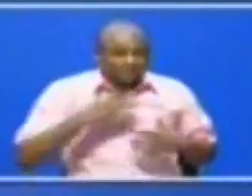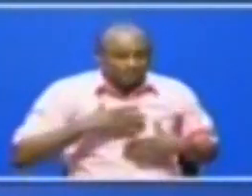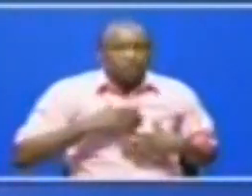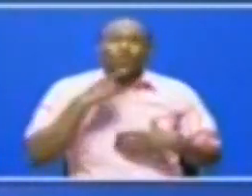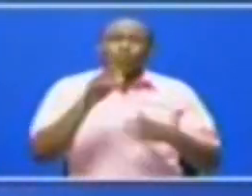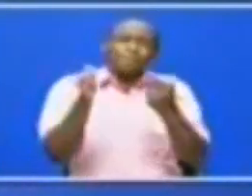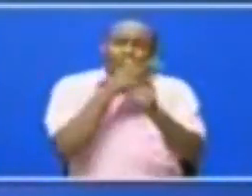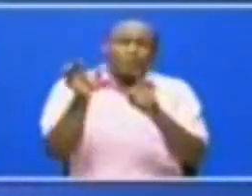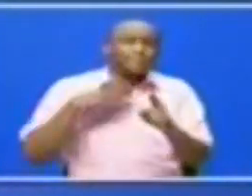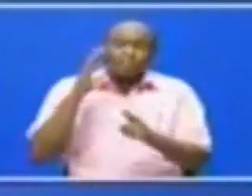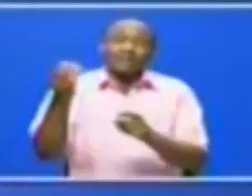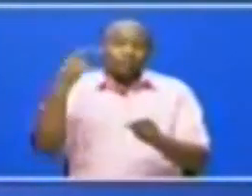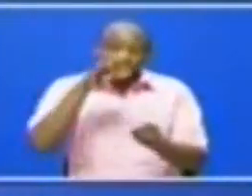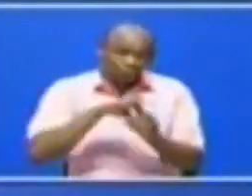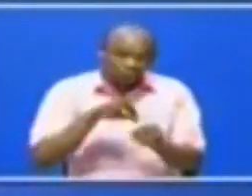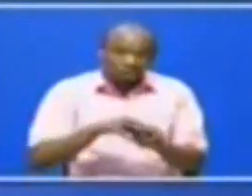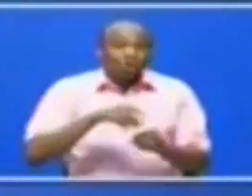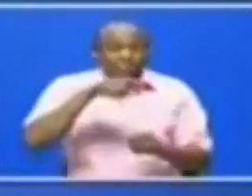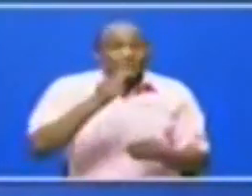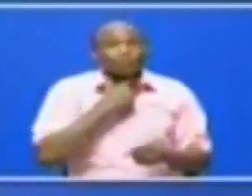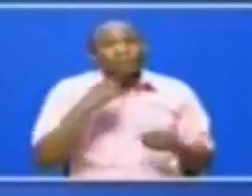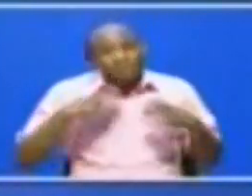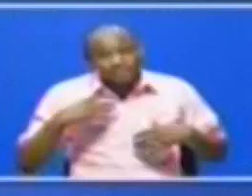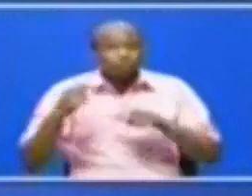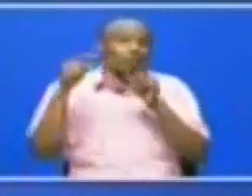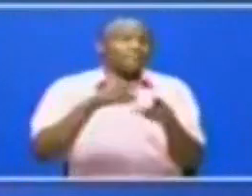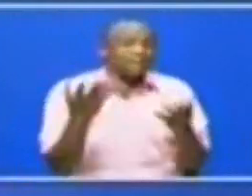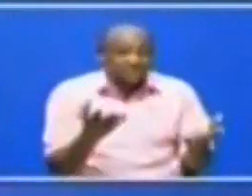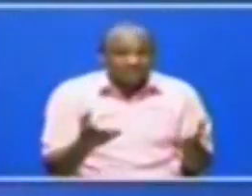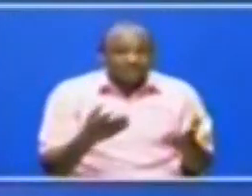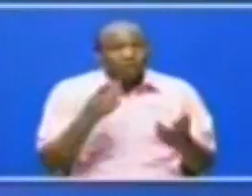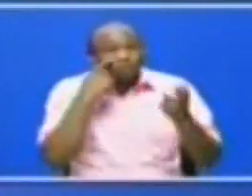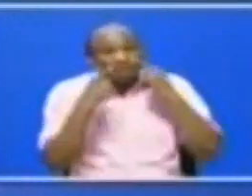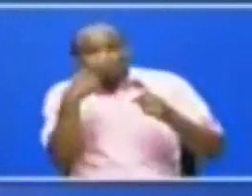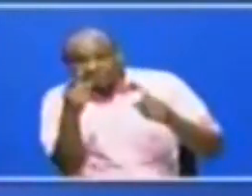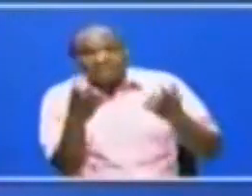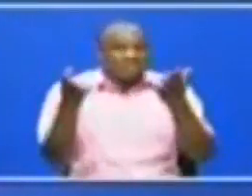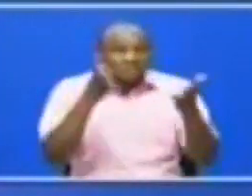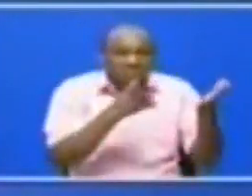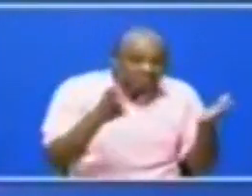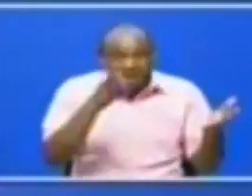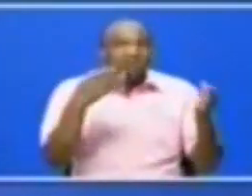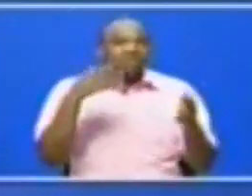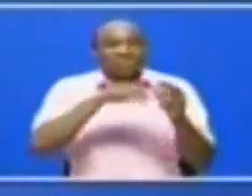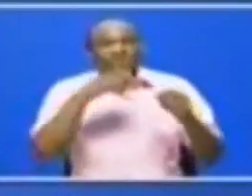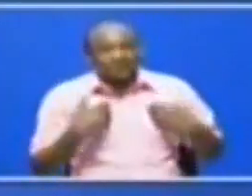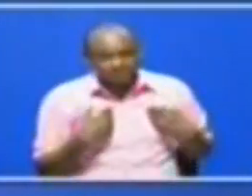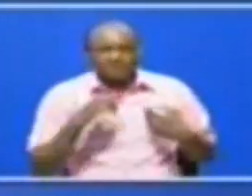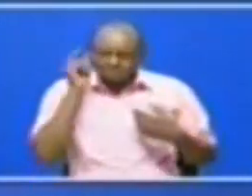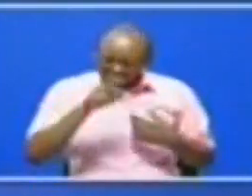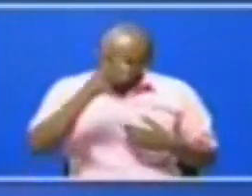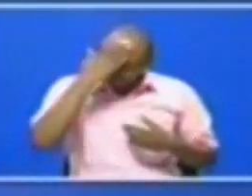up and vote. You do not necessarily want a lot of people to turn up and cry foul on the streets. These two things, they need to choose which